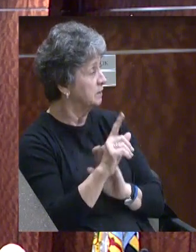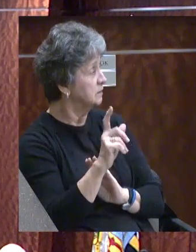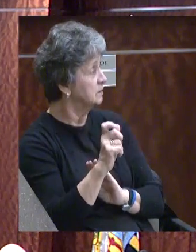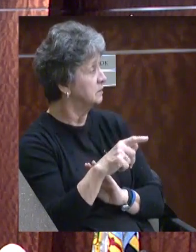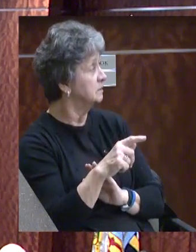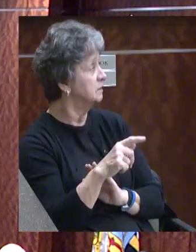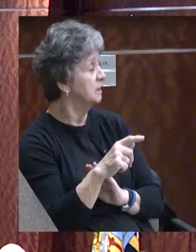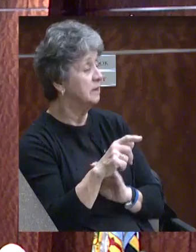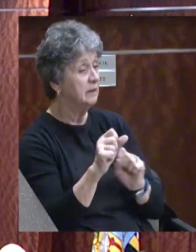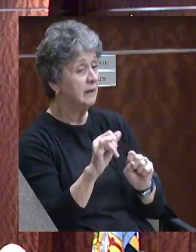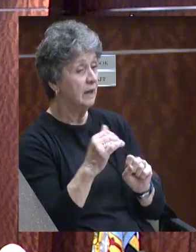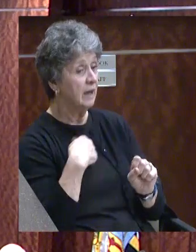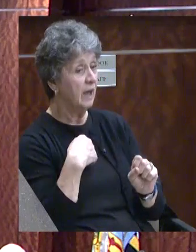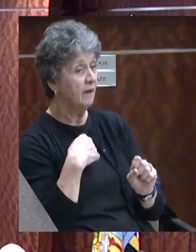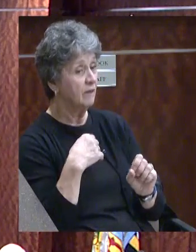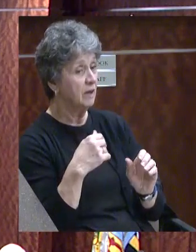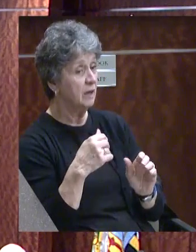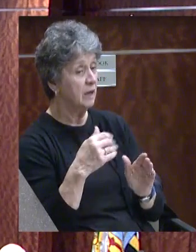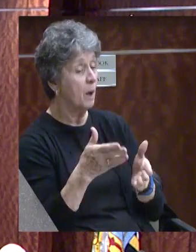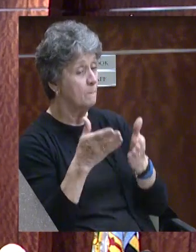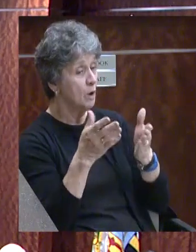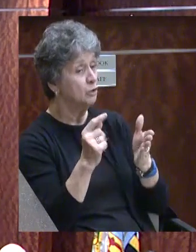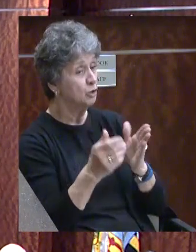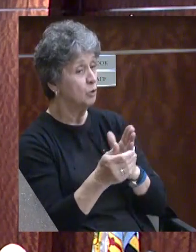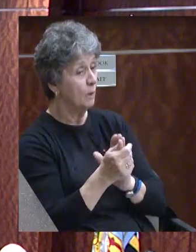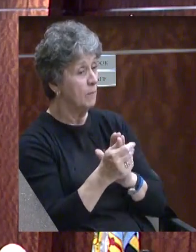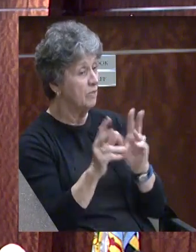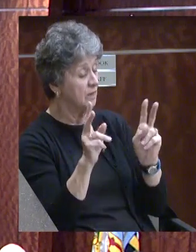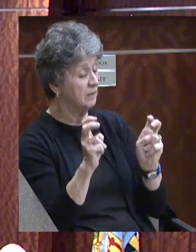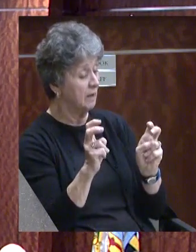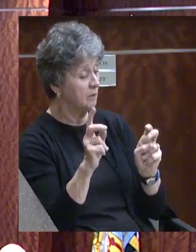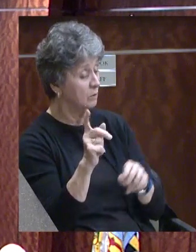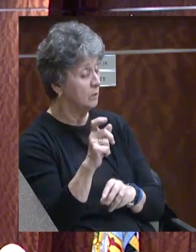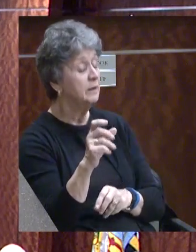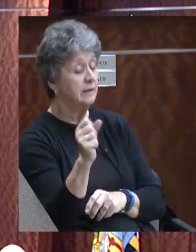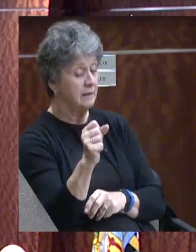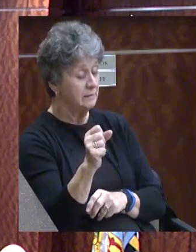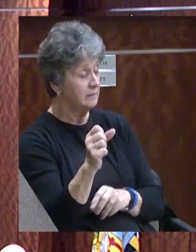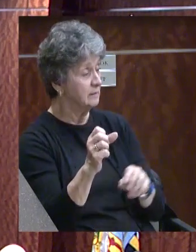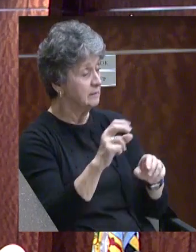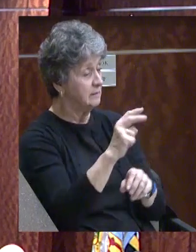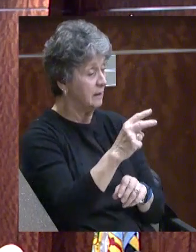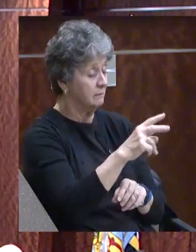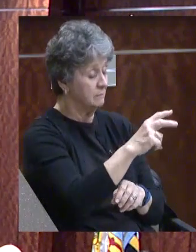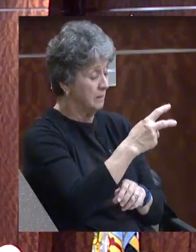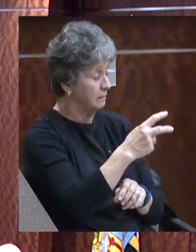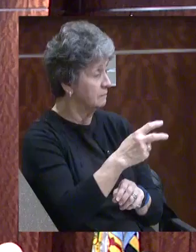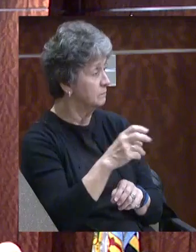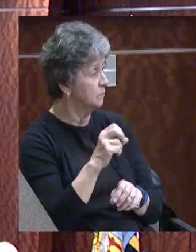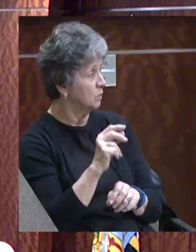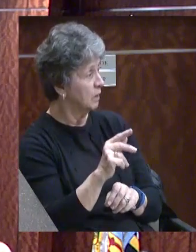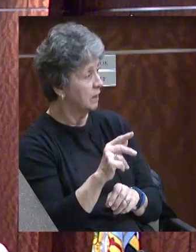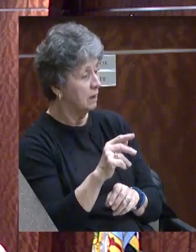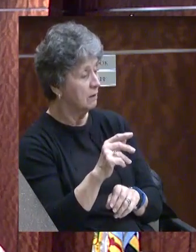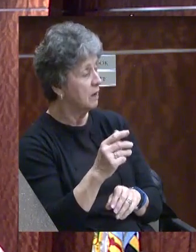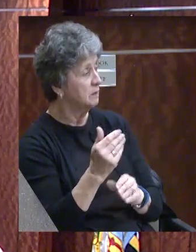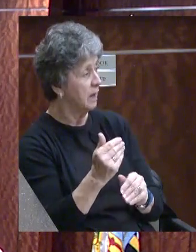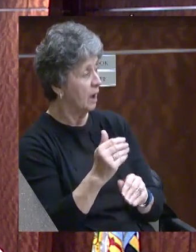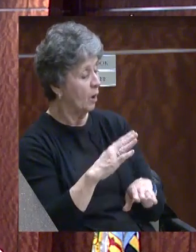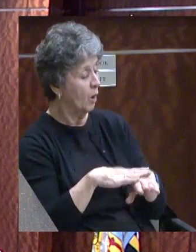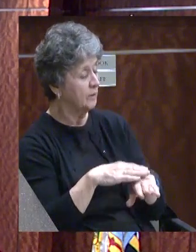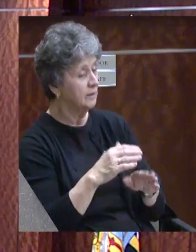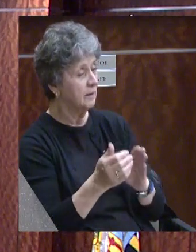May I have the motion to amend the title? So moved. Thank you. Second? Second. Got it. Madam Clerk, on the